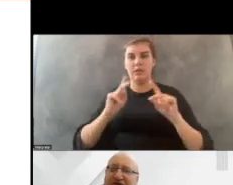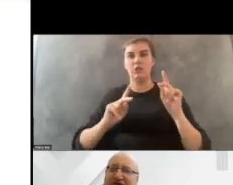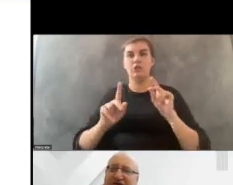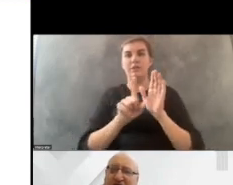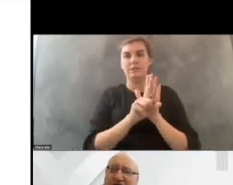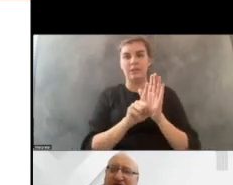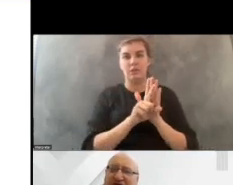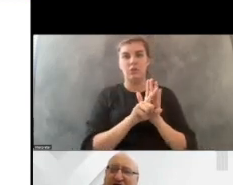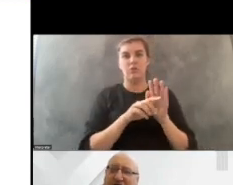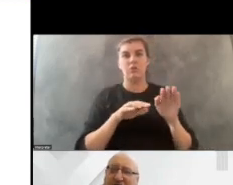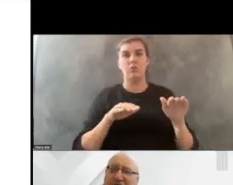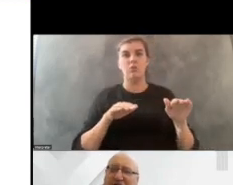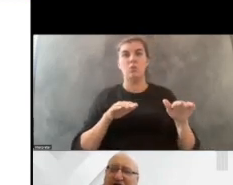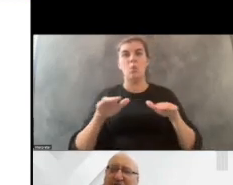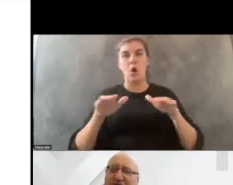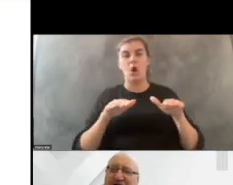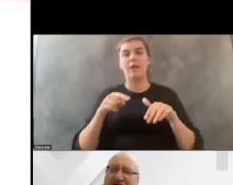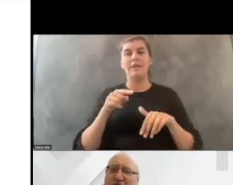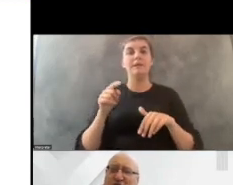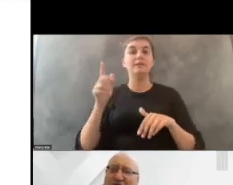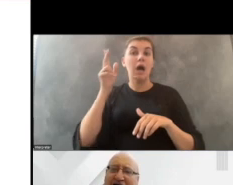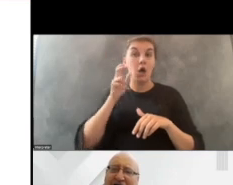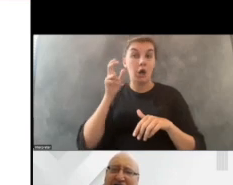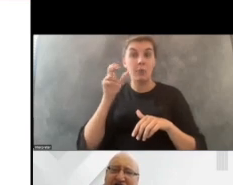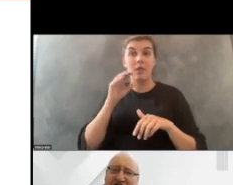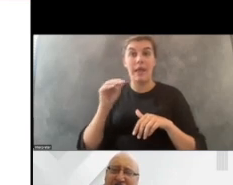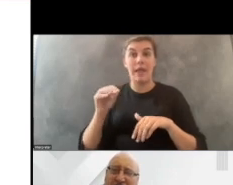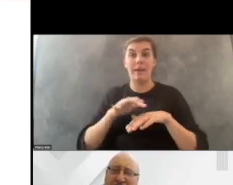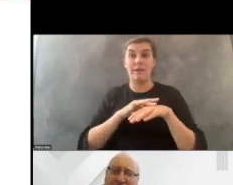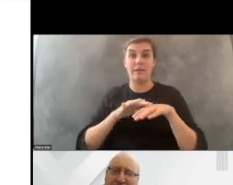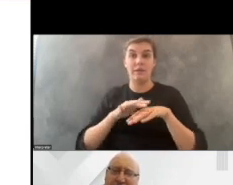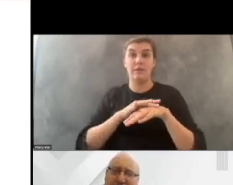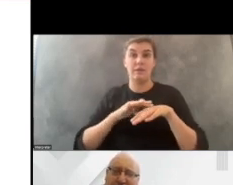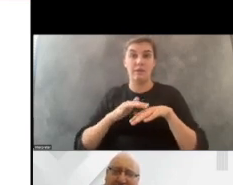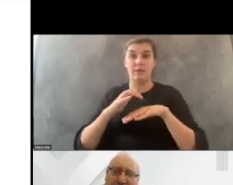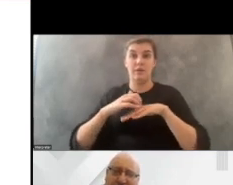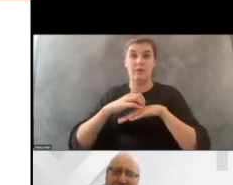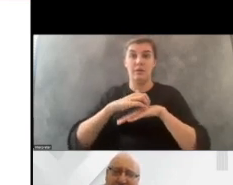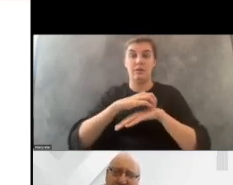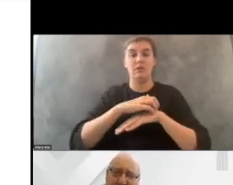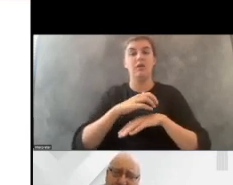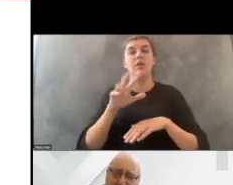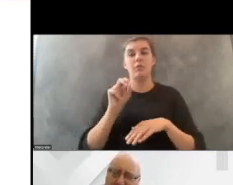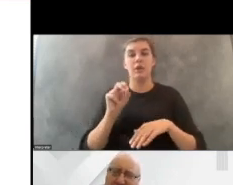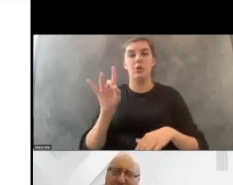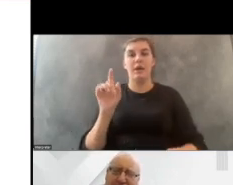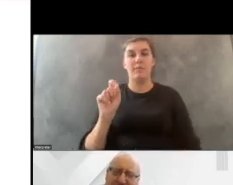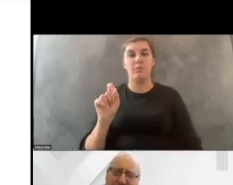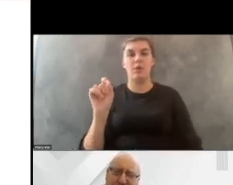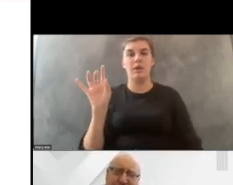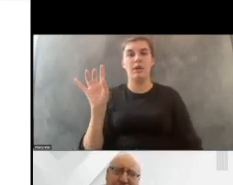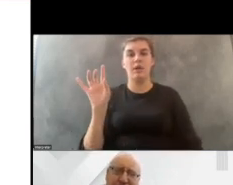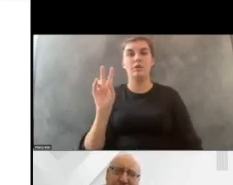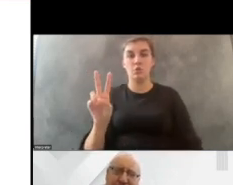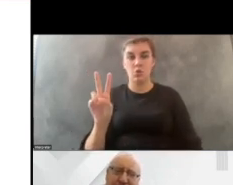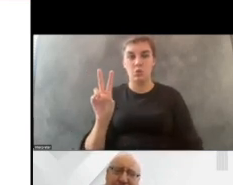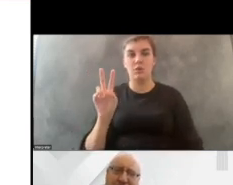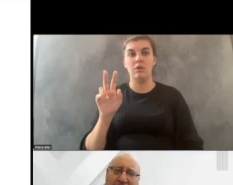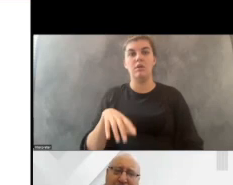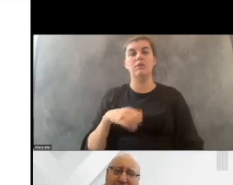a pedestrian push button is provided, it should not include a vibrotactile feature indicating the walk interval. And the